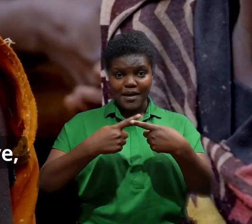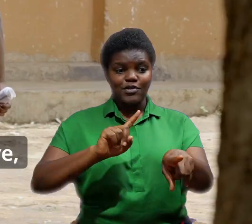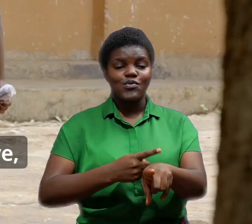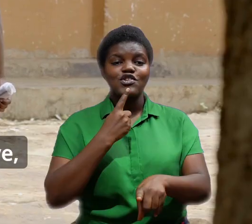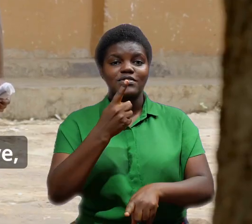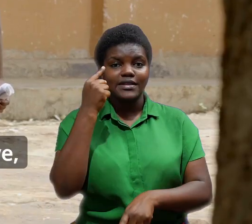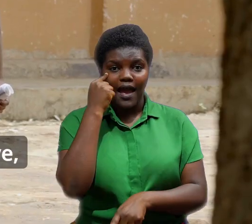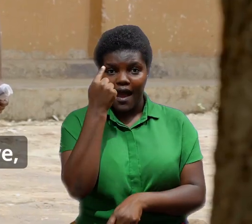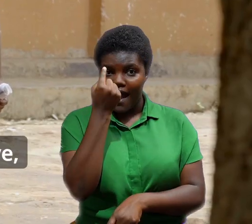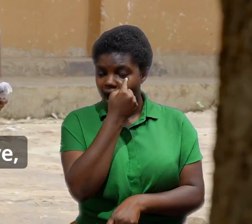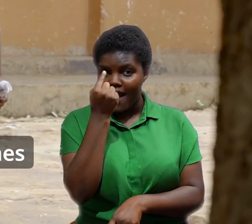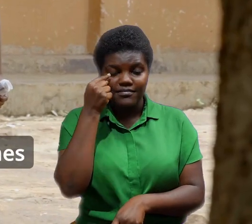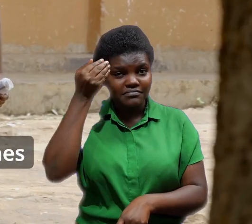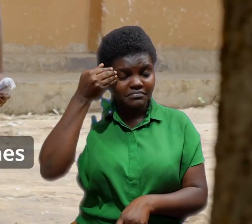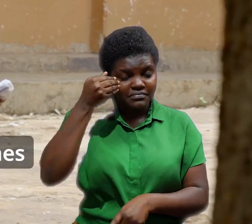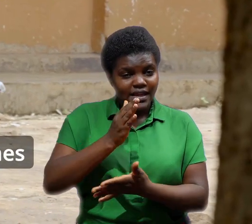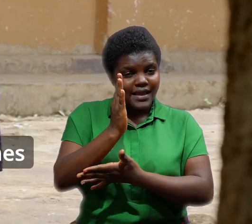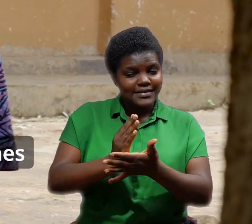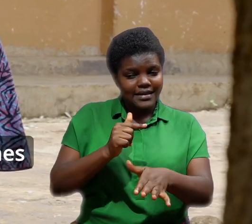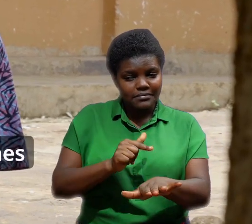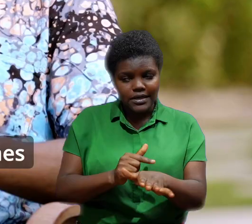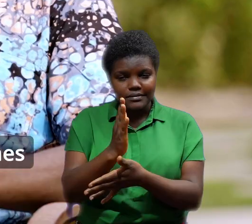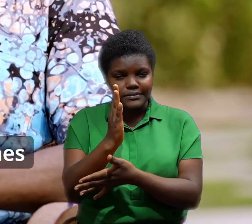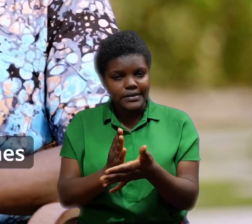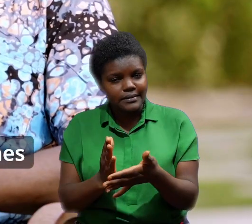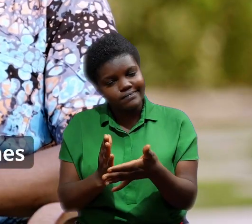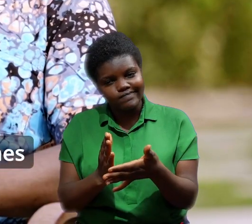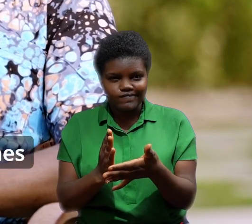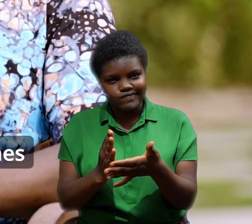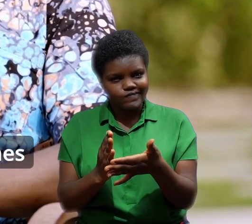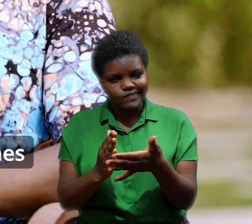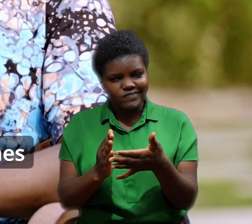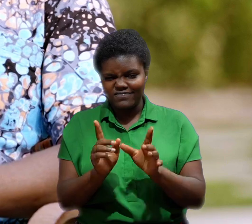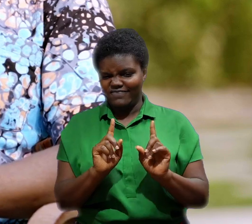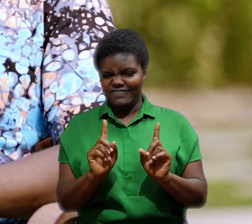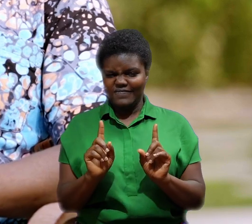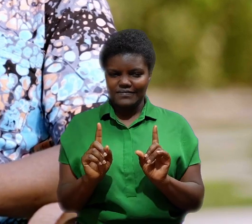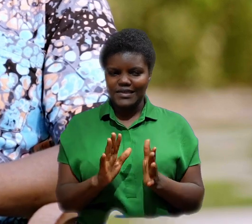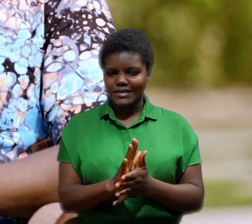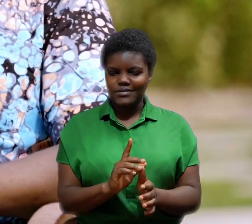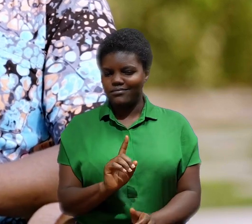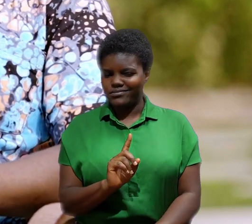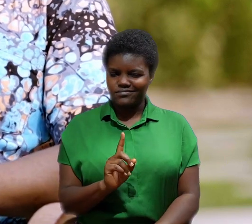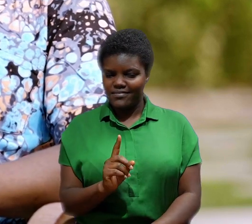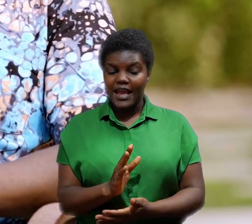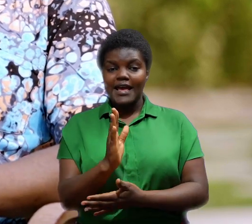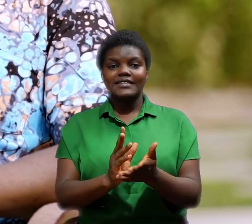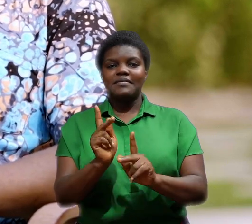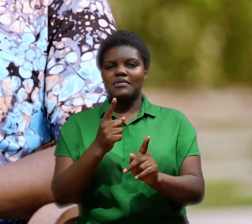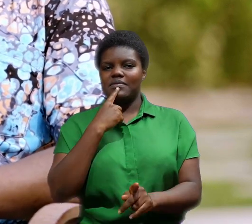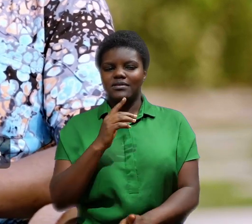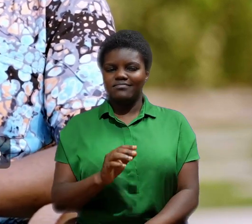about operating on the eye, usually there's some element of sometimes resistance from